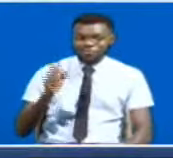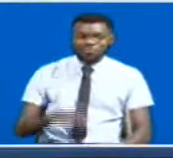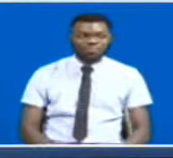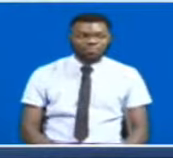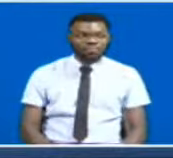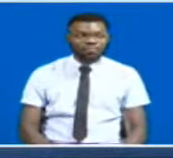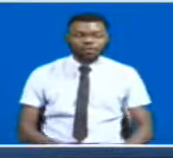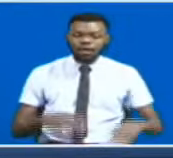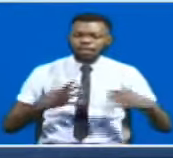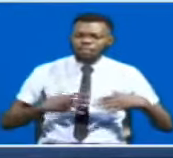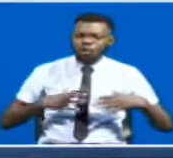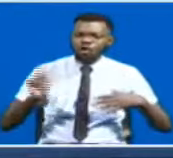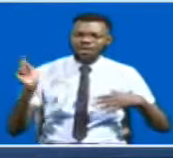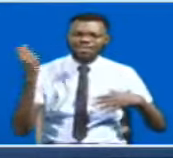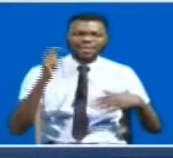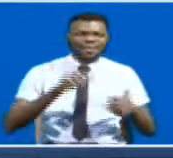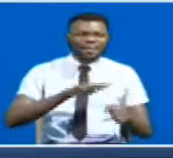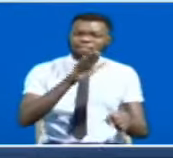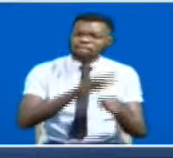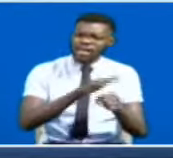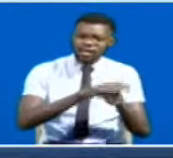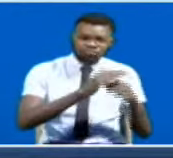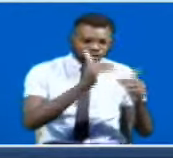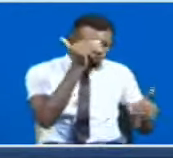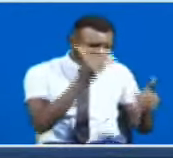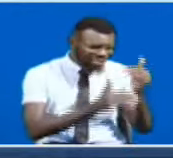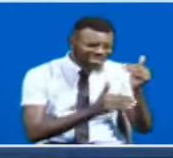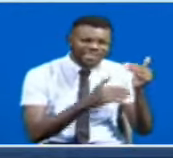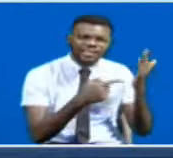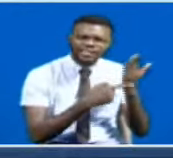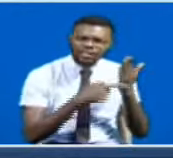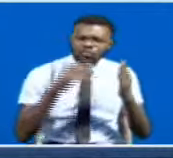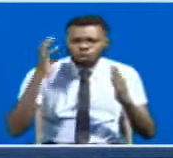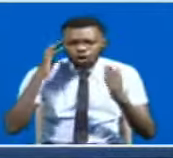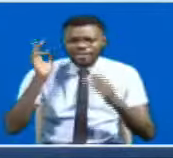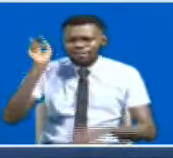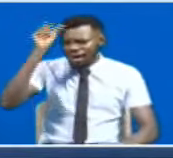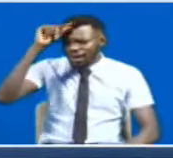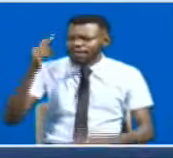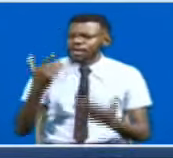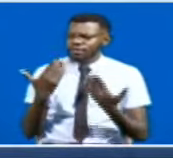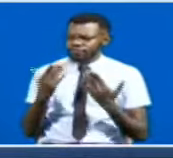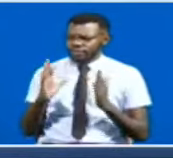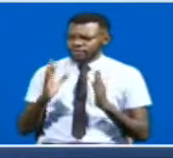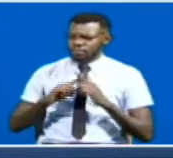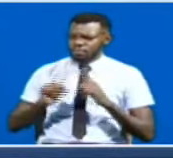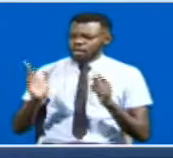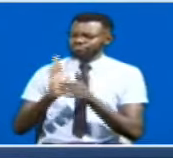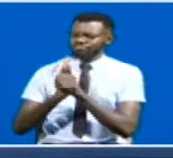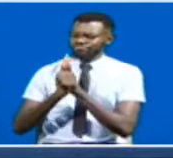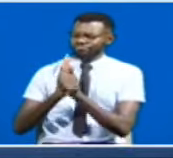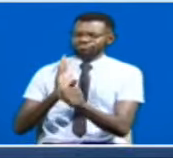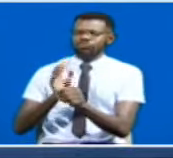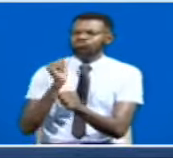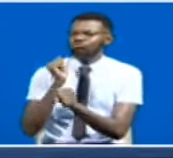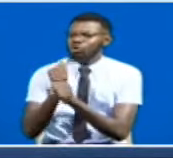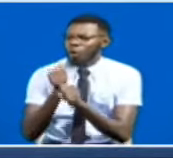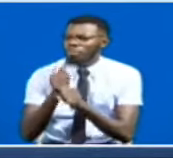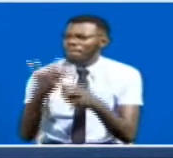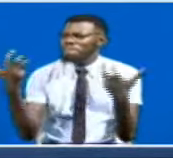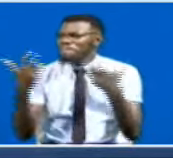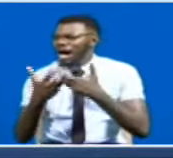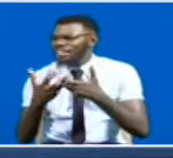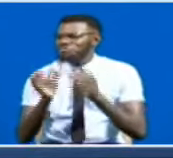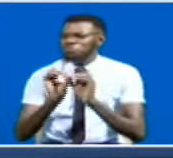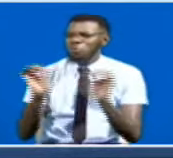Now, a large number of Kenyans graduating from universities and technical college lack skills that would enable them to get jobs in the